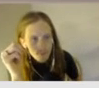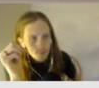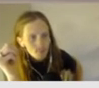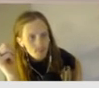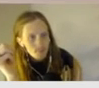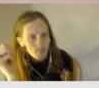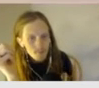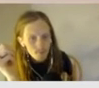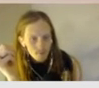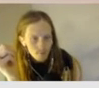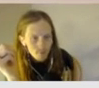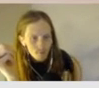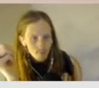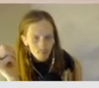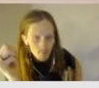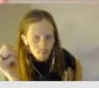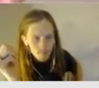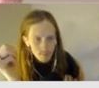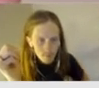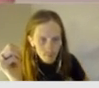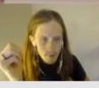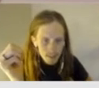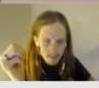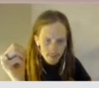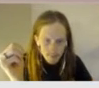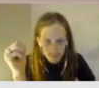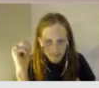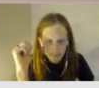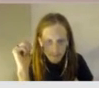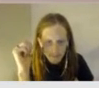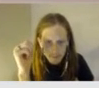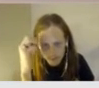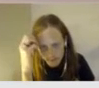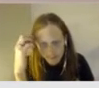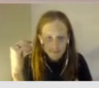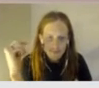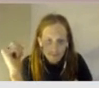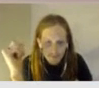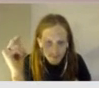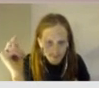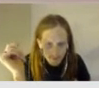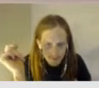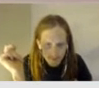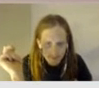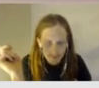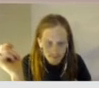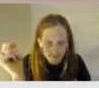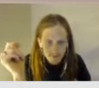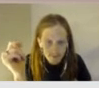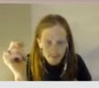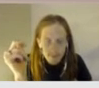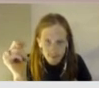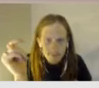can prevent, you know, future problems from happening. So I think there's an element in street photography to kind of advocate for